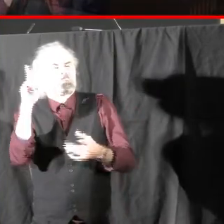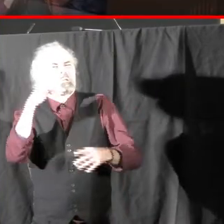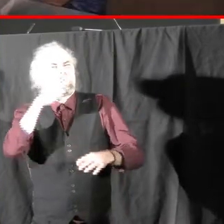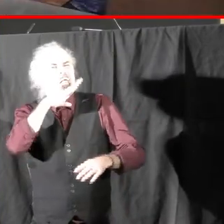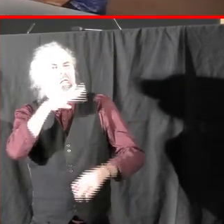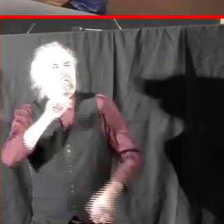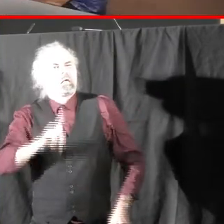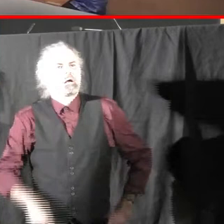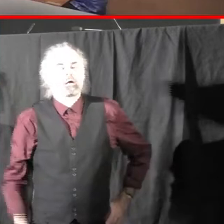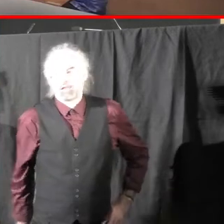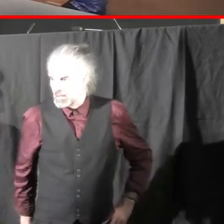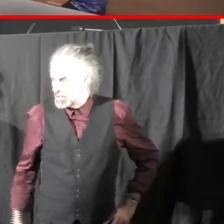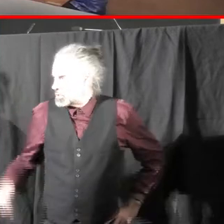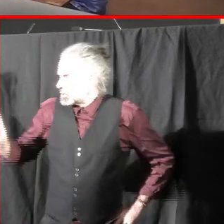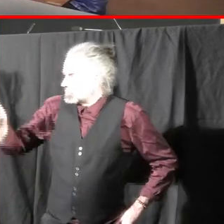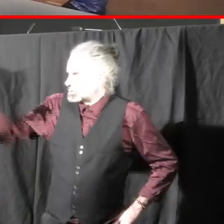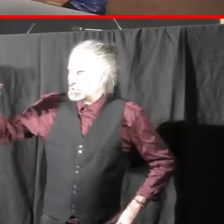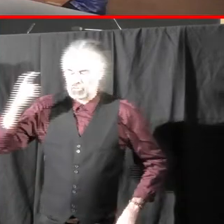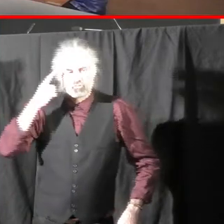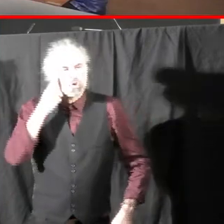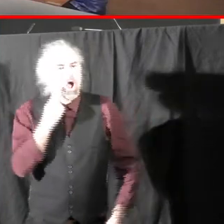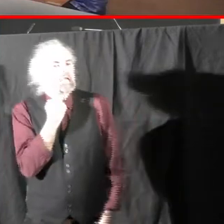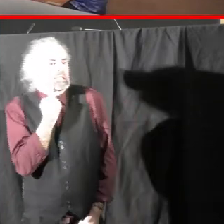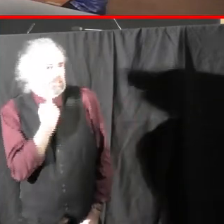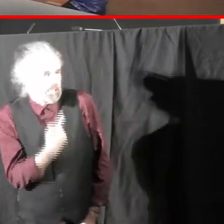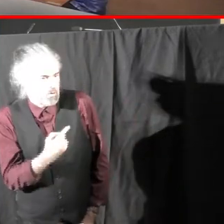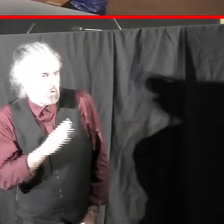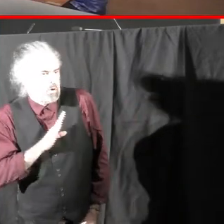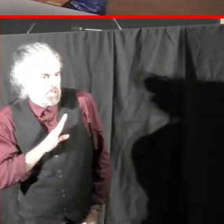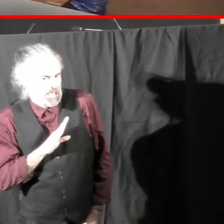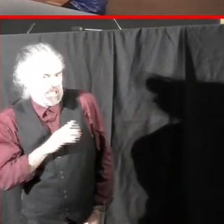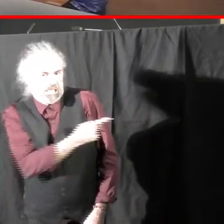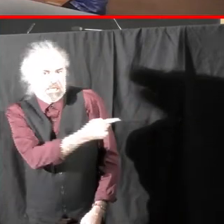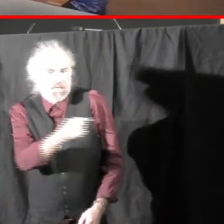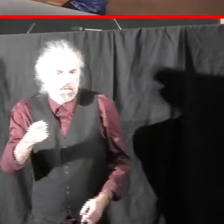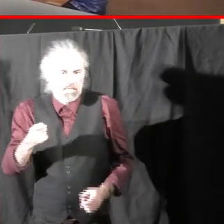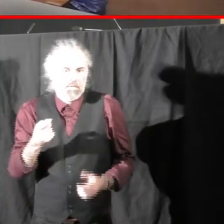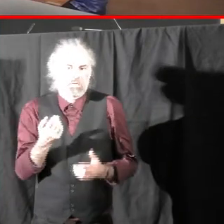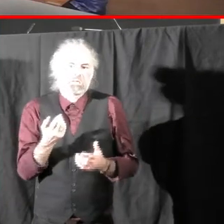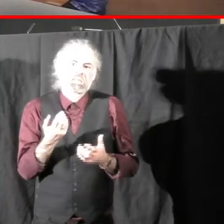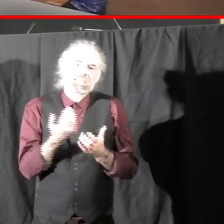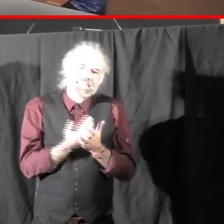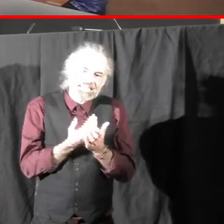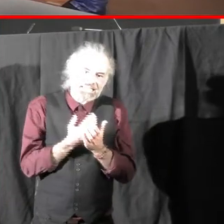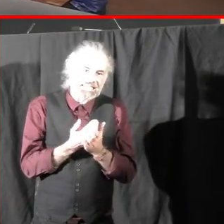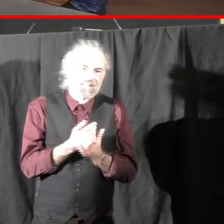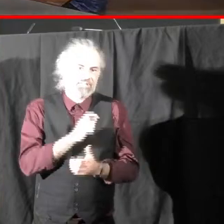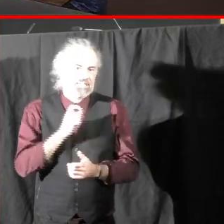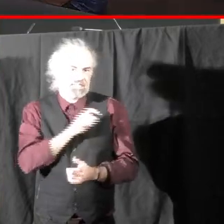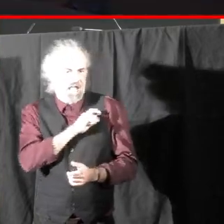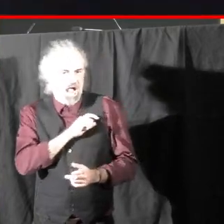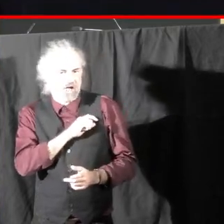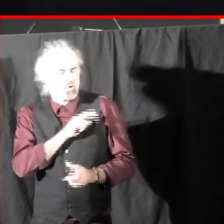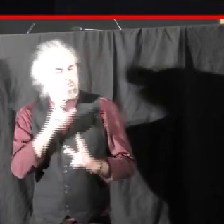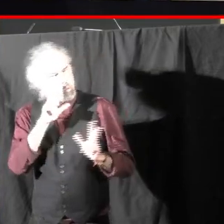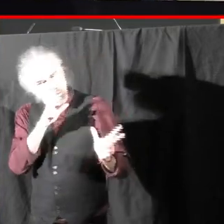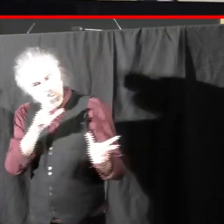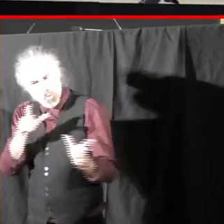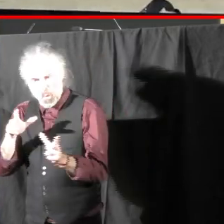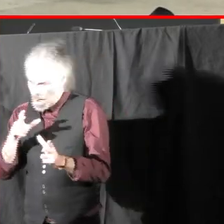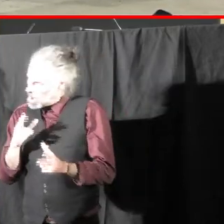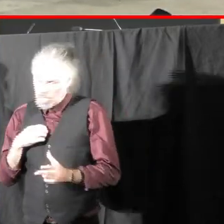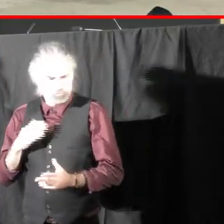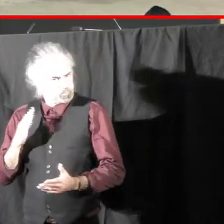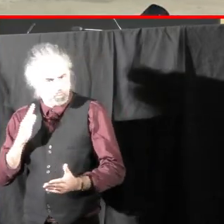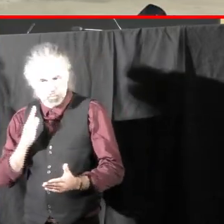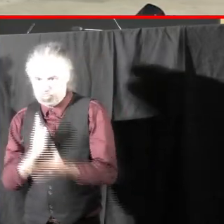What she's trying to say is that we need to get our safety stuff onto it, which we have done. Because I assure you